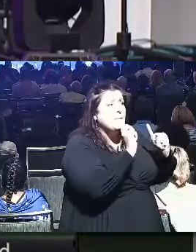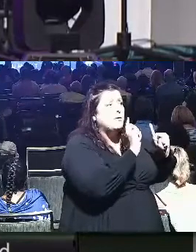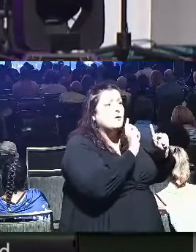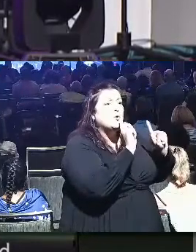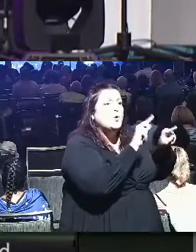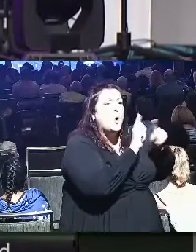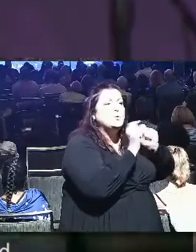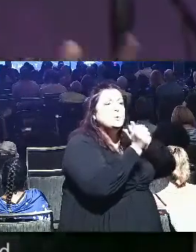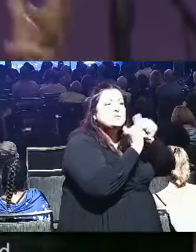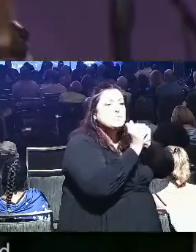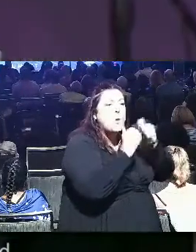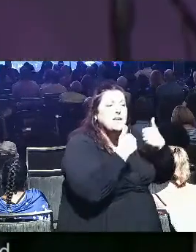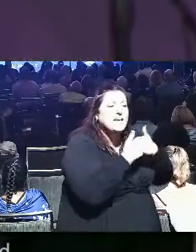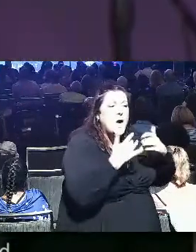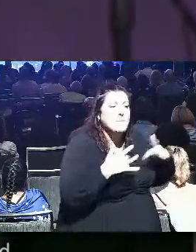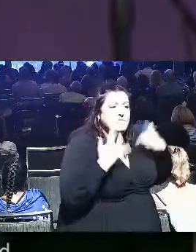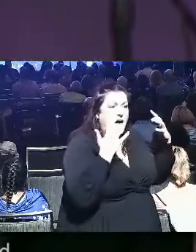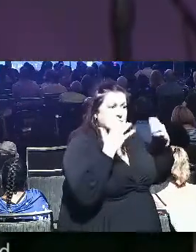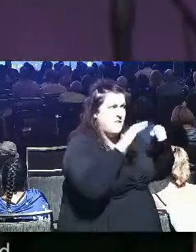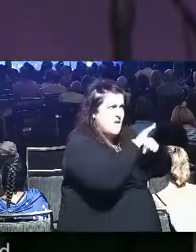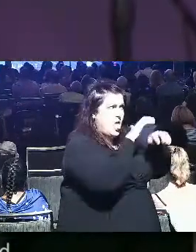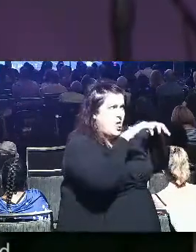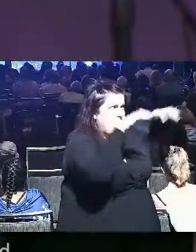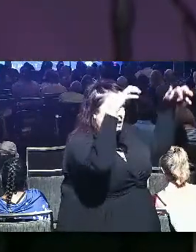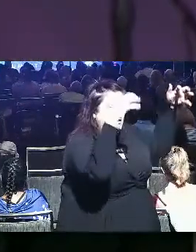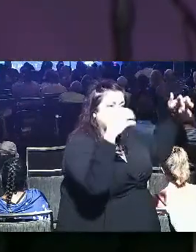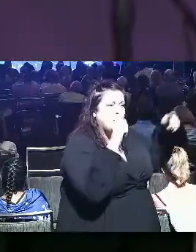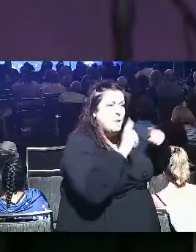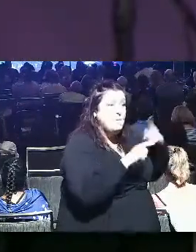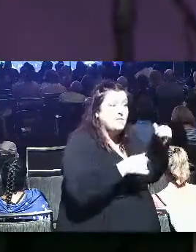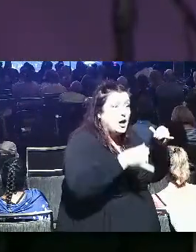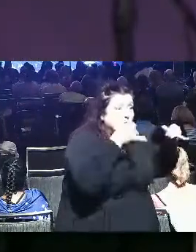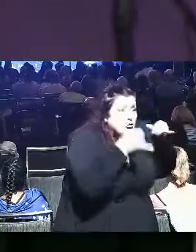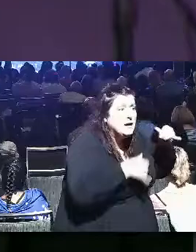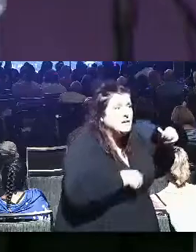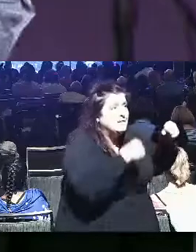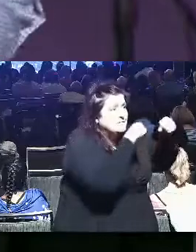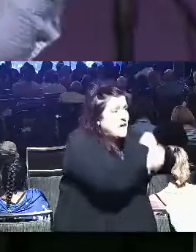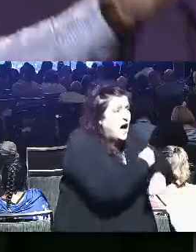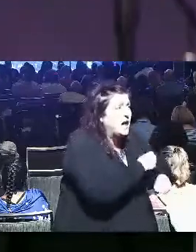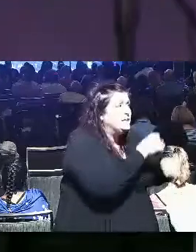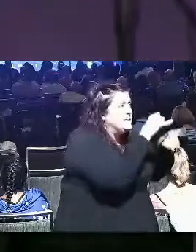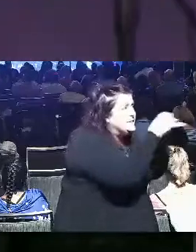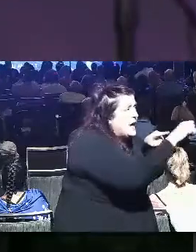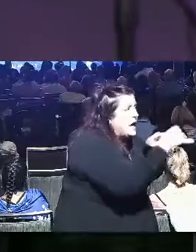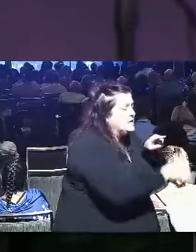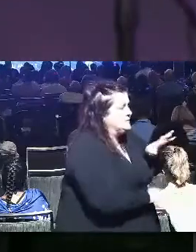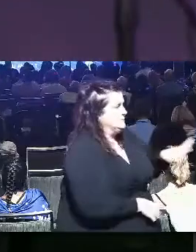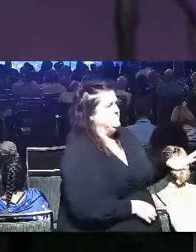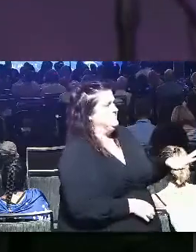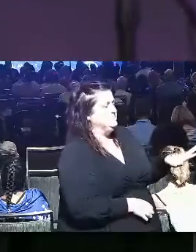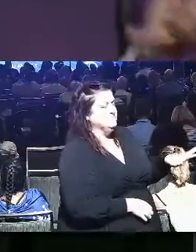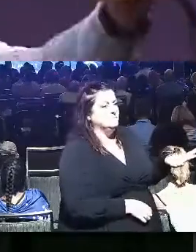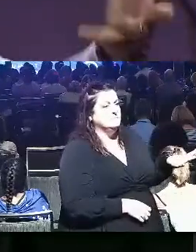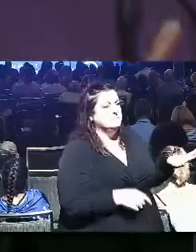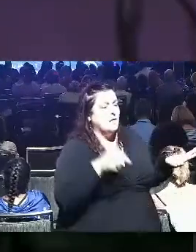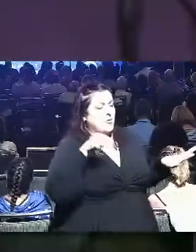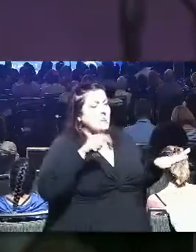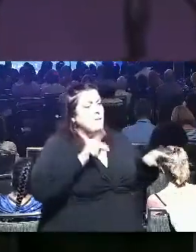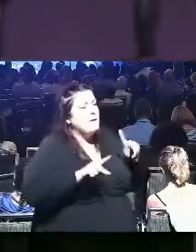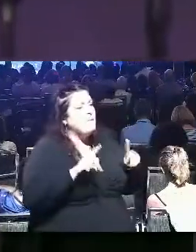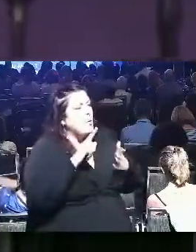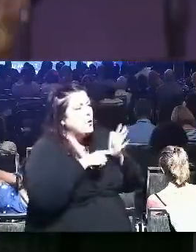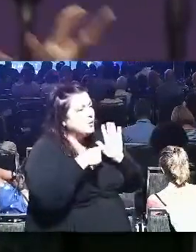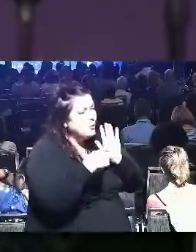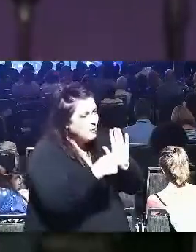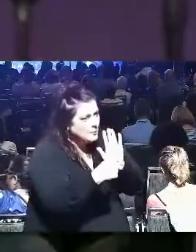other. It's not the number of people, it's what those people represent as image bearers to God. And so from the very